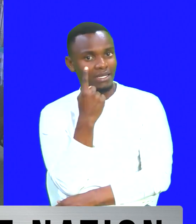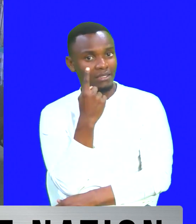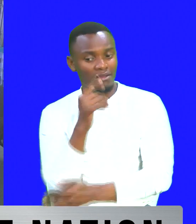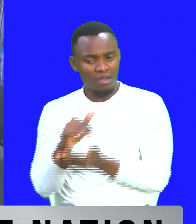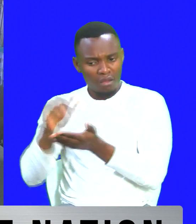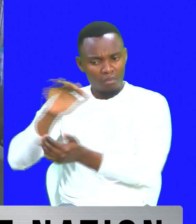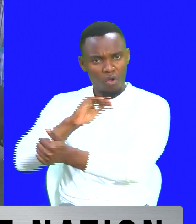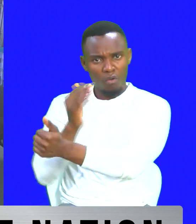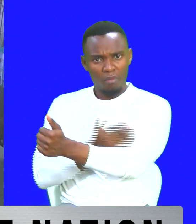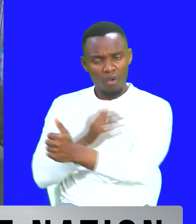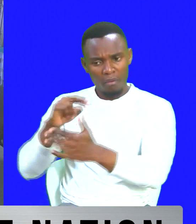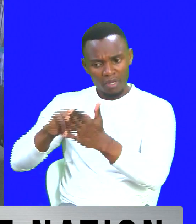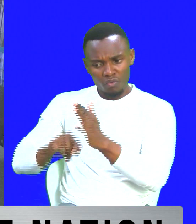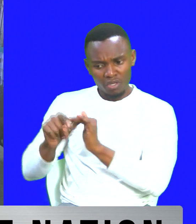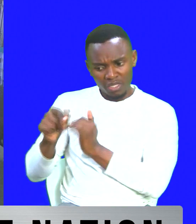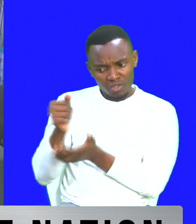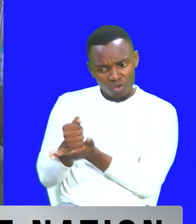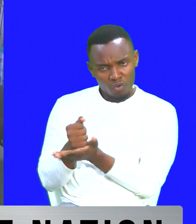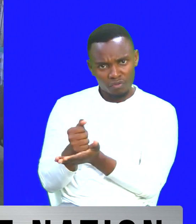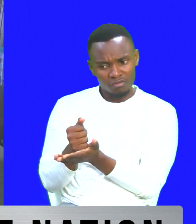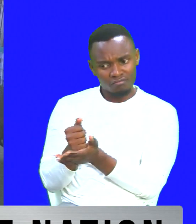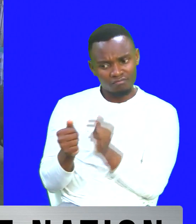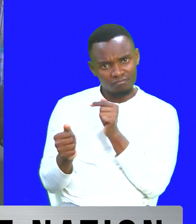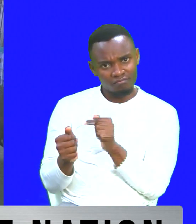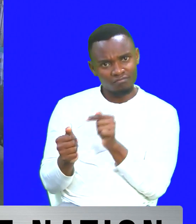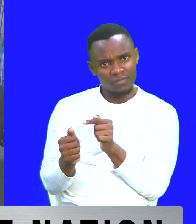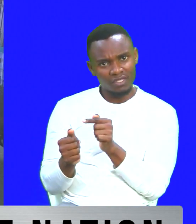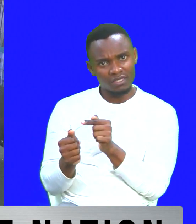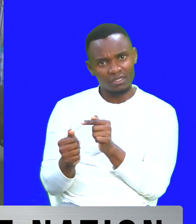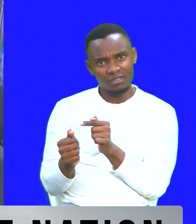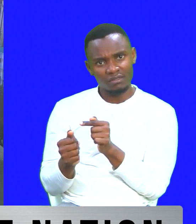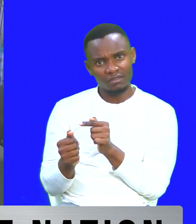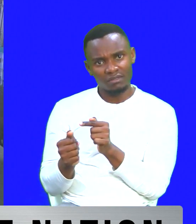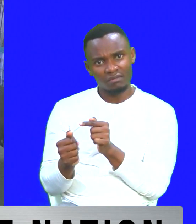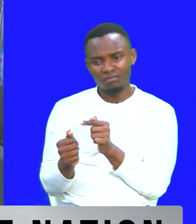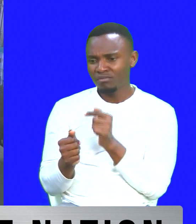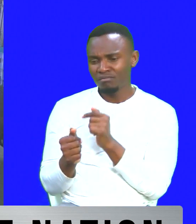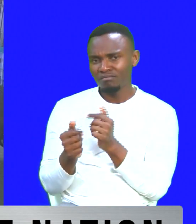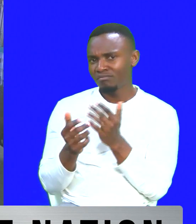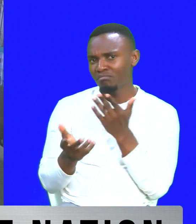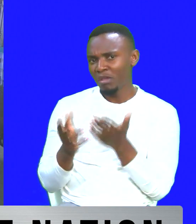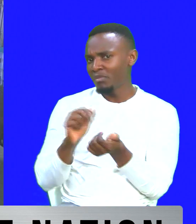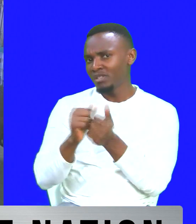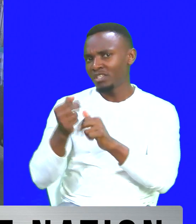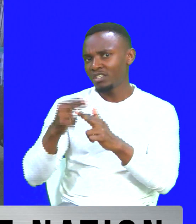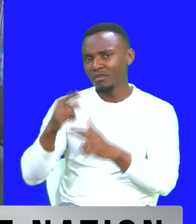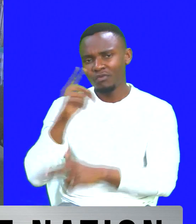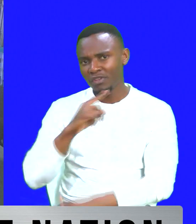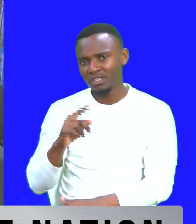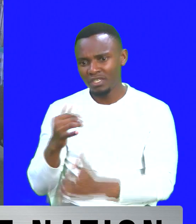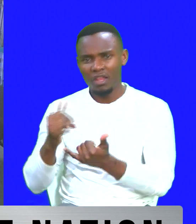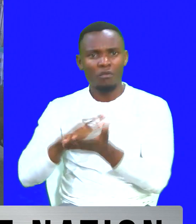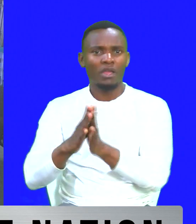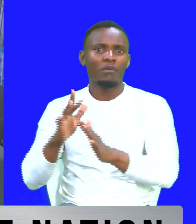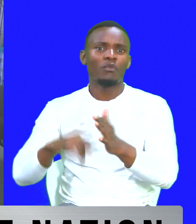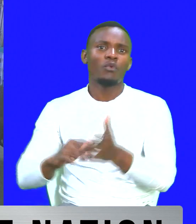Then this office is more. It should not be even the office of the prime CS. Okay. That's like we're two office